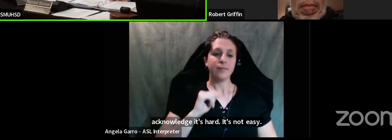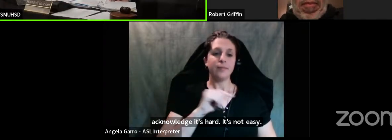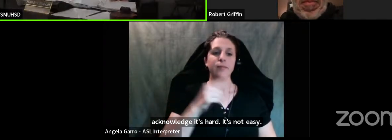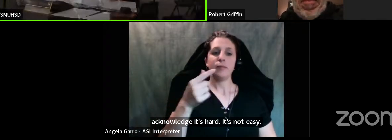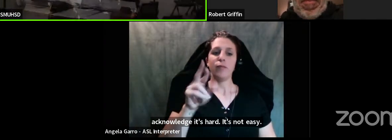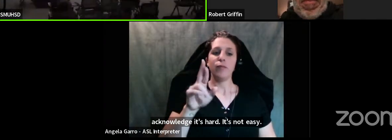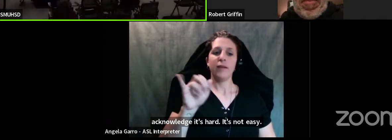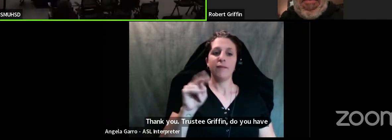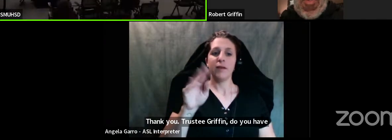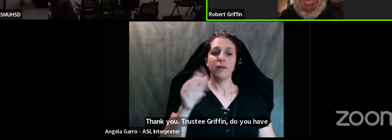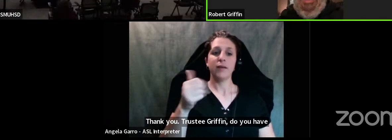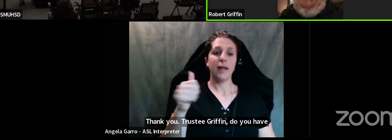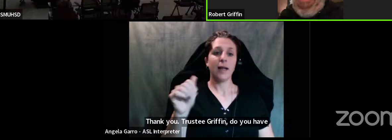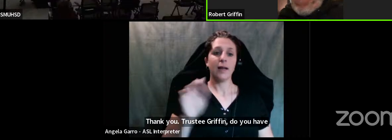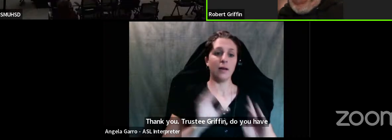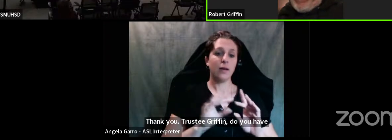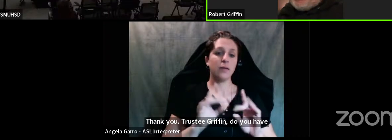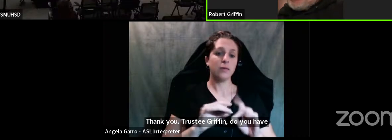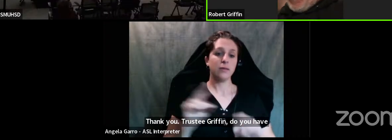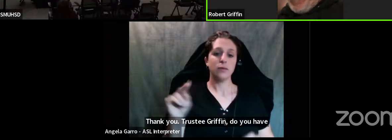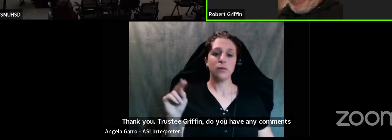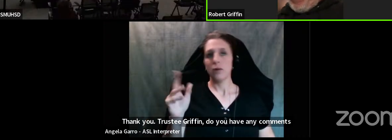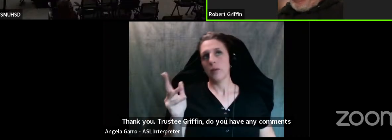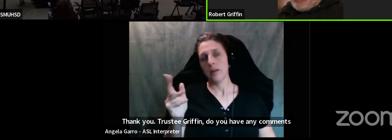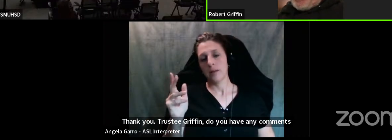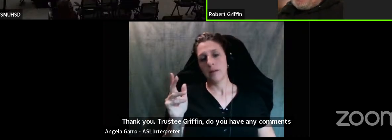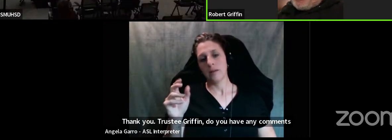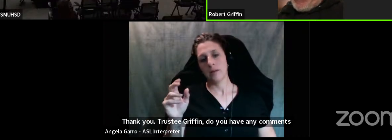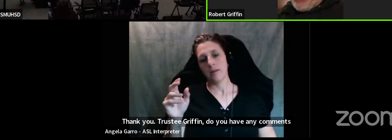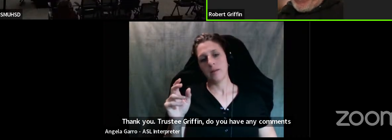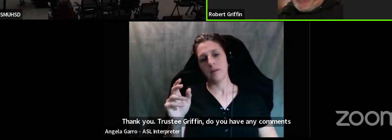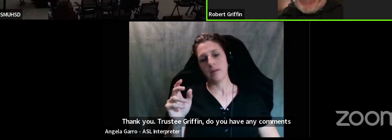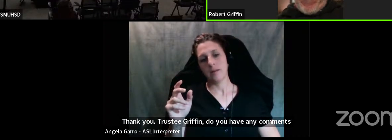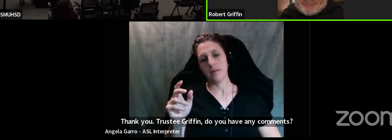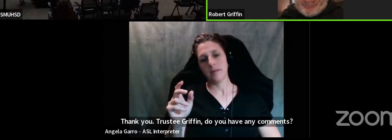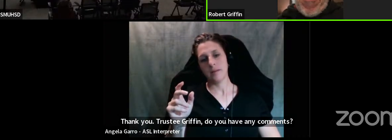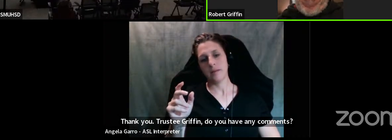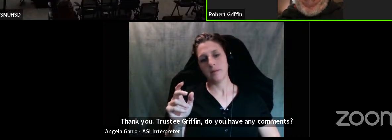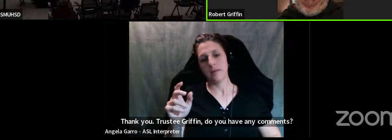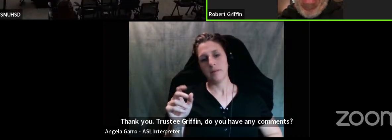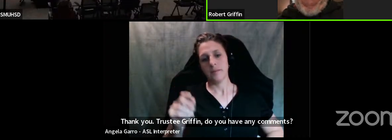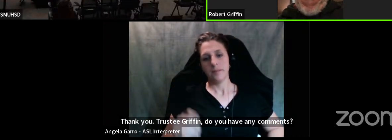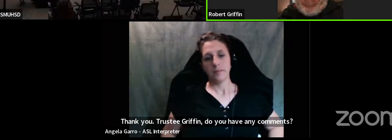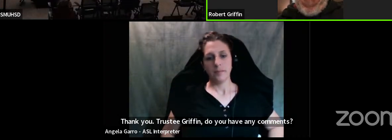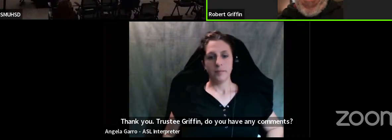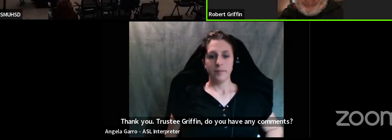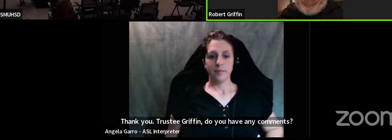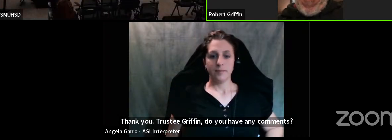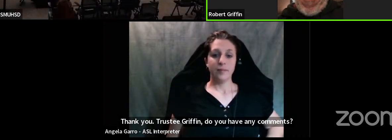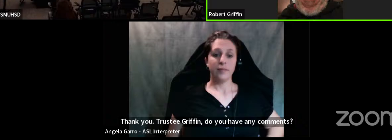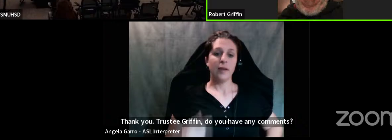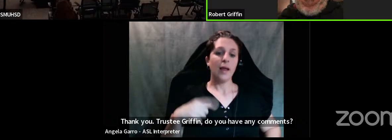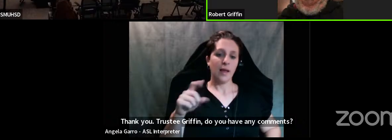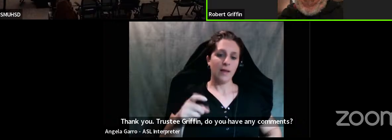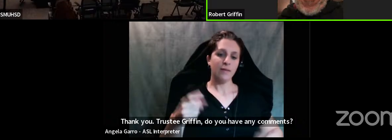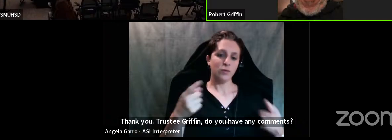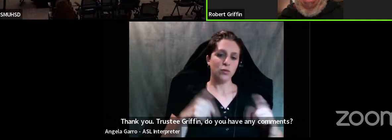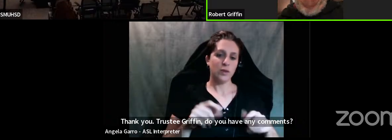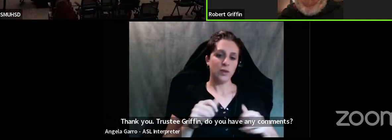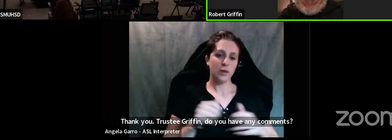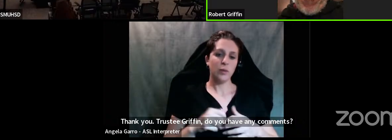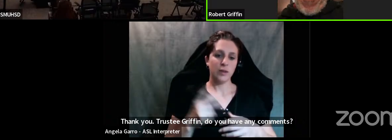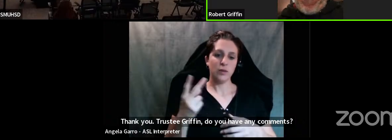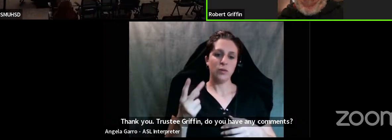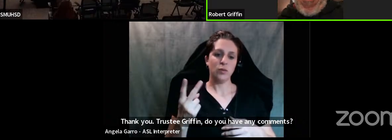have any comments? No, well, the thing that I have to agree with the two